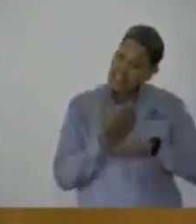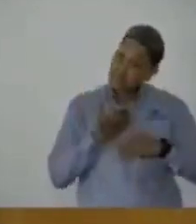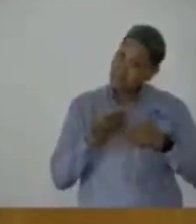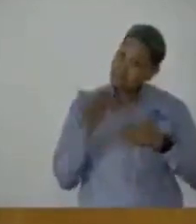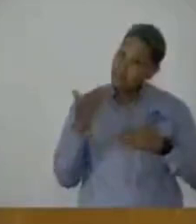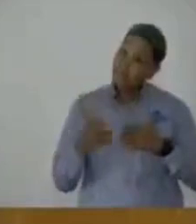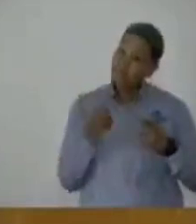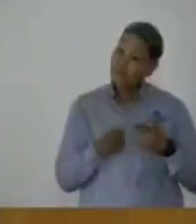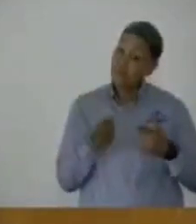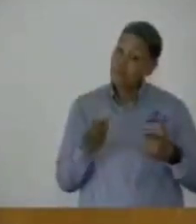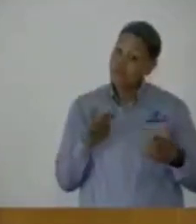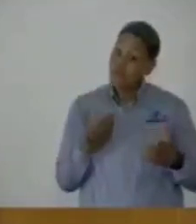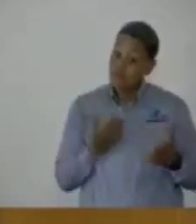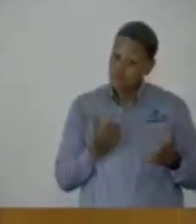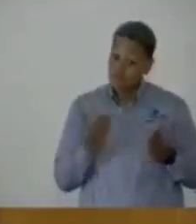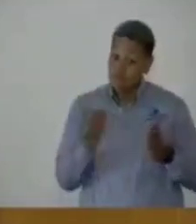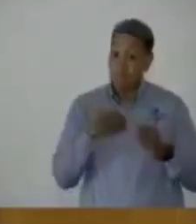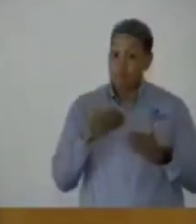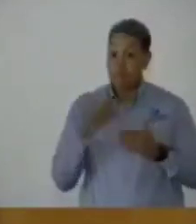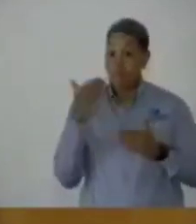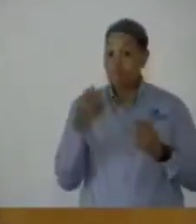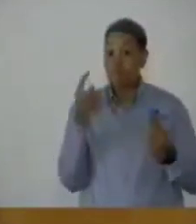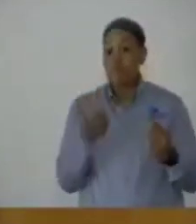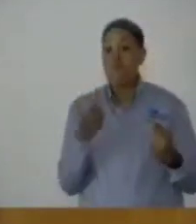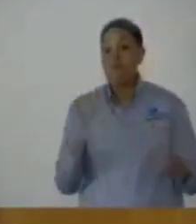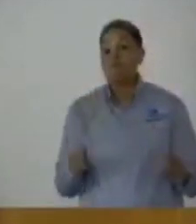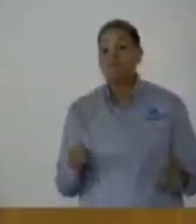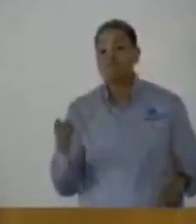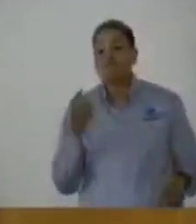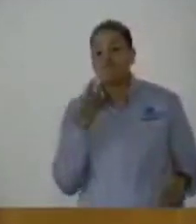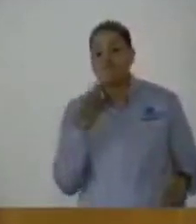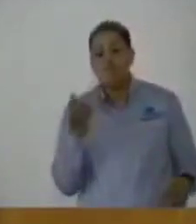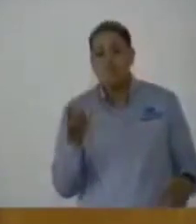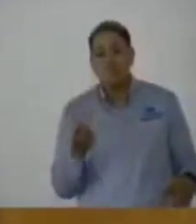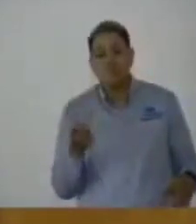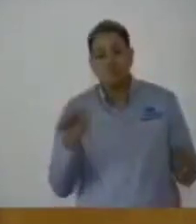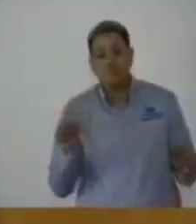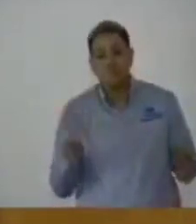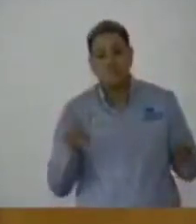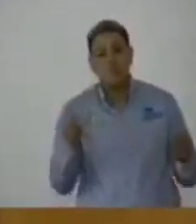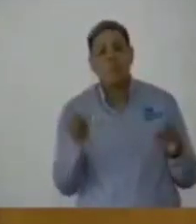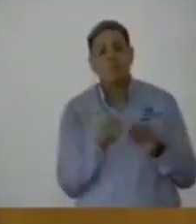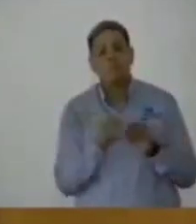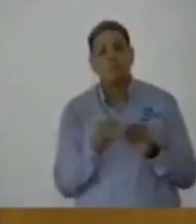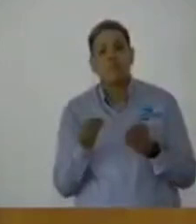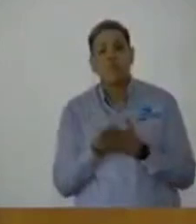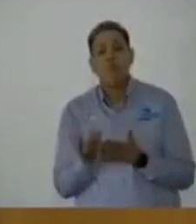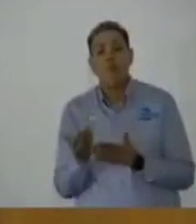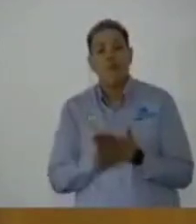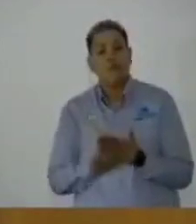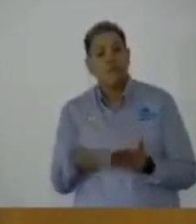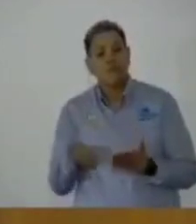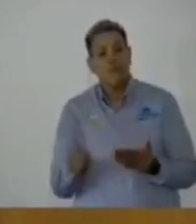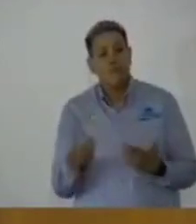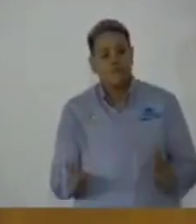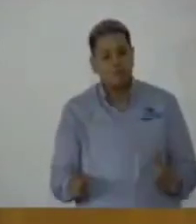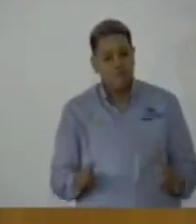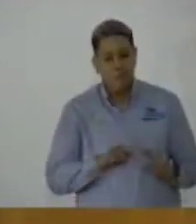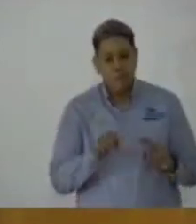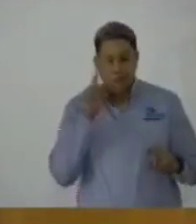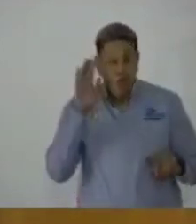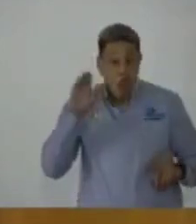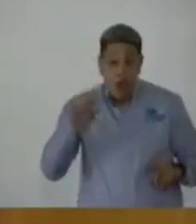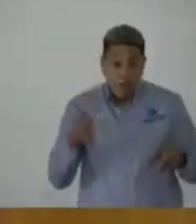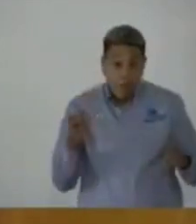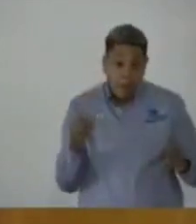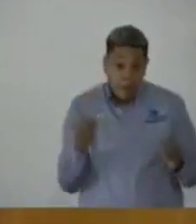he carries me straight into the next point. So he says they can spend more because they get more salary. But not all people get more